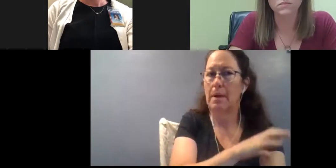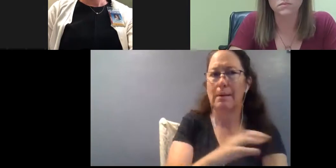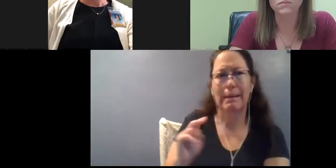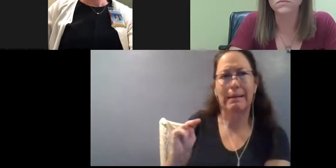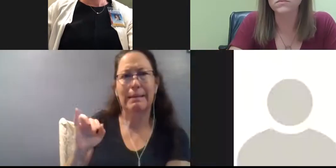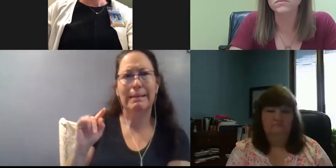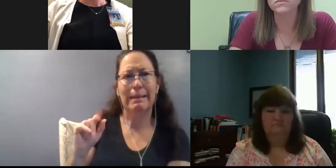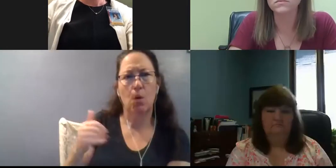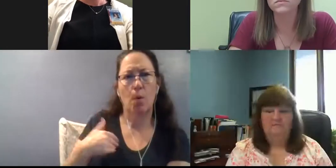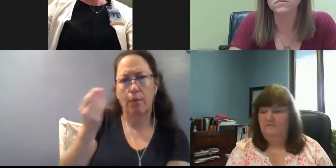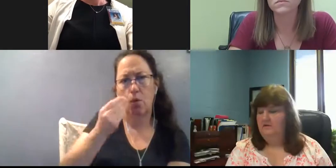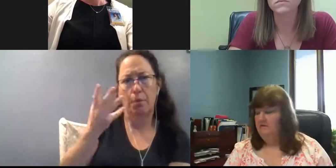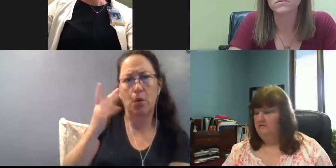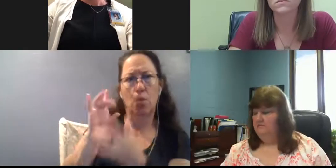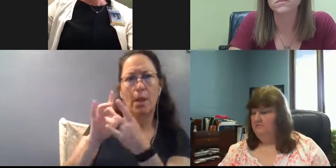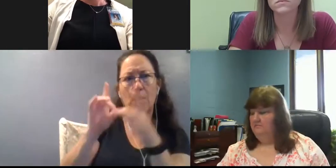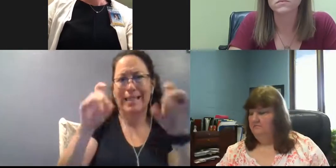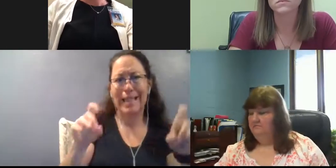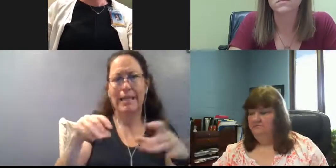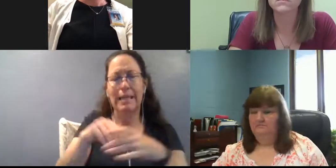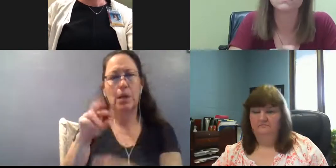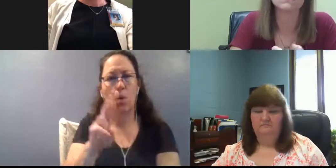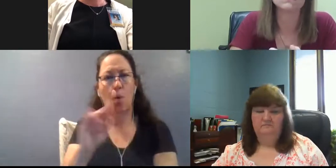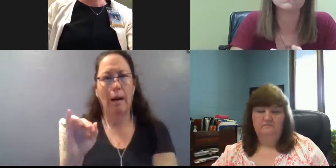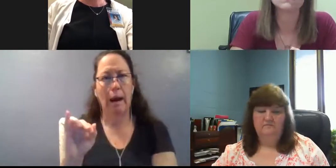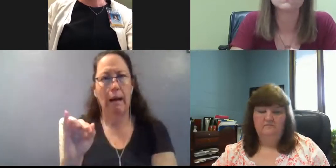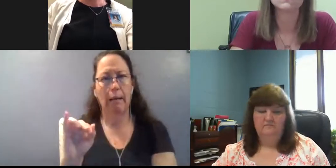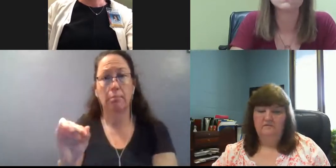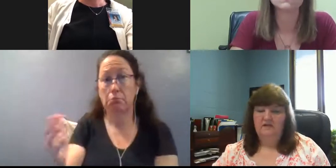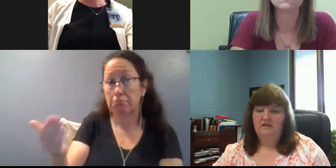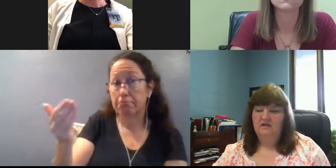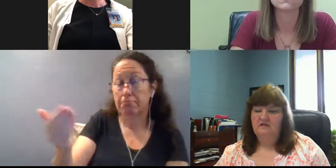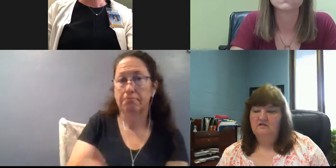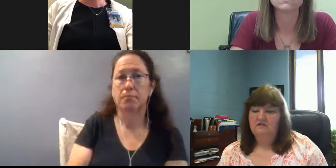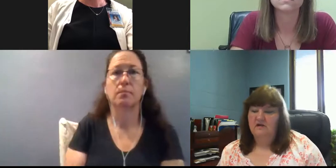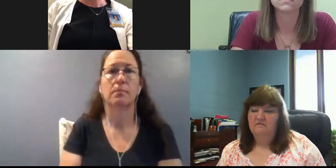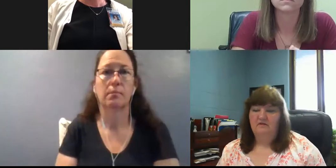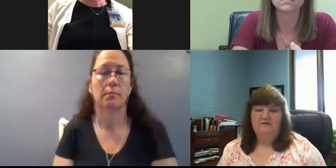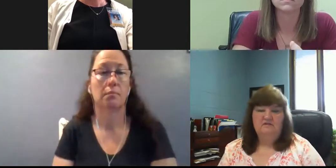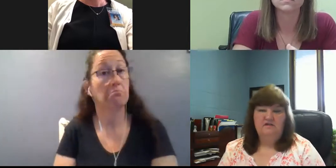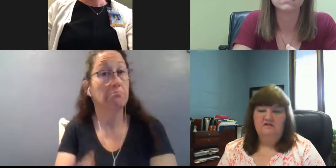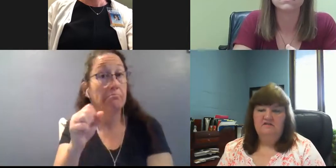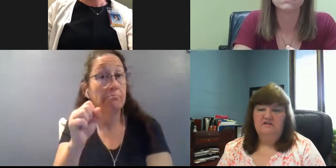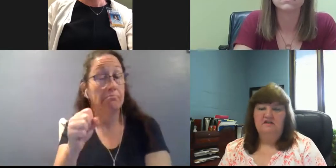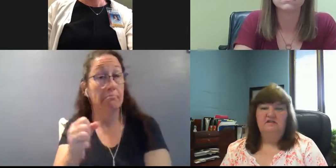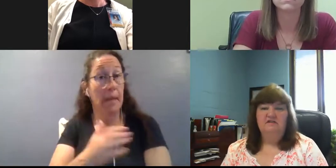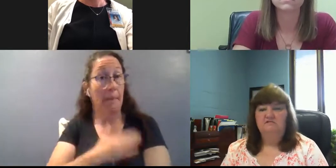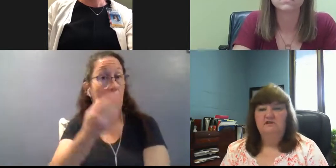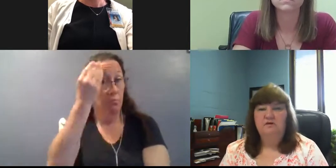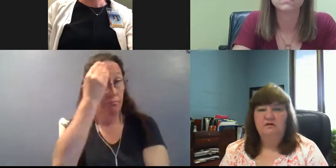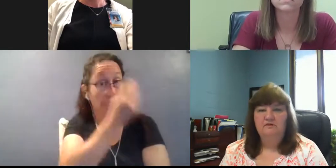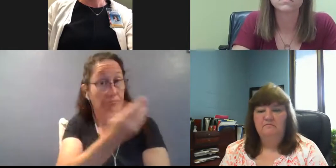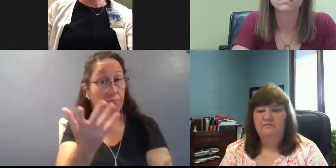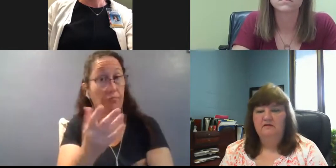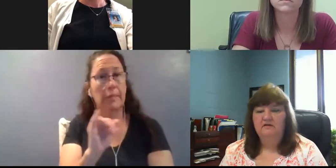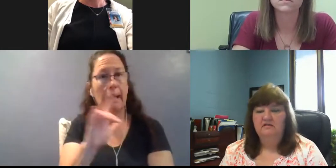you also have some information on testing for Rock Island County. Can you share that with us now as well? Sure. I'm happy to announce that the